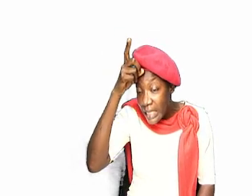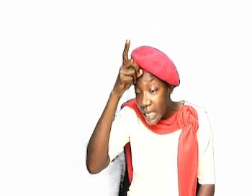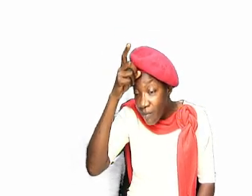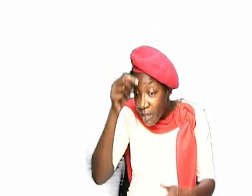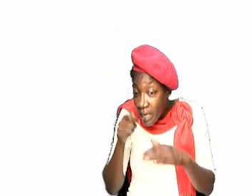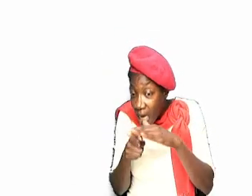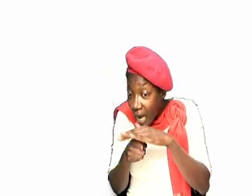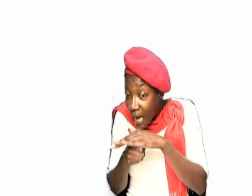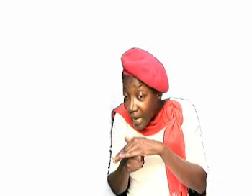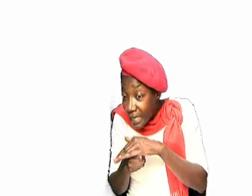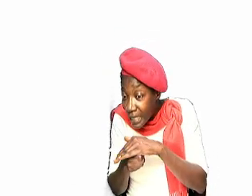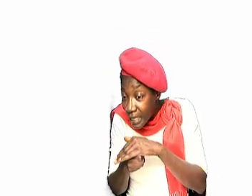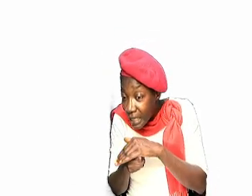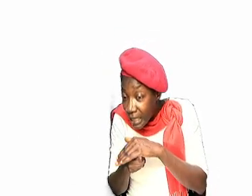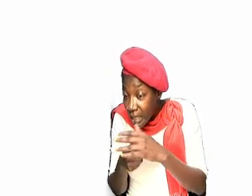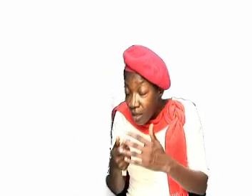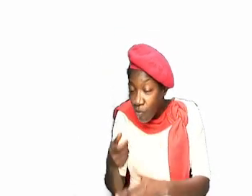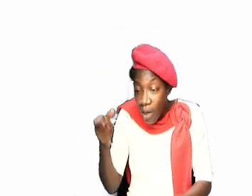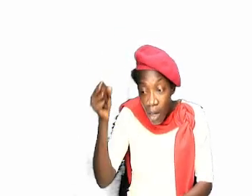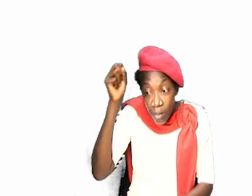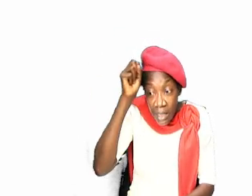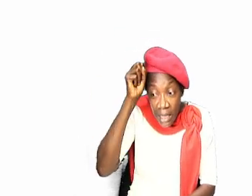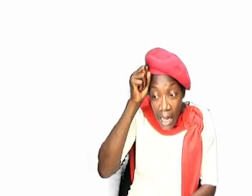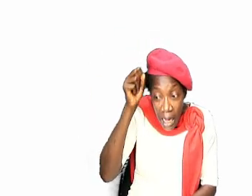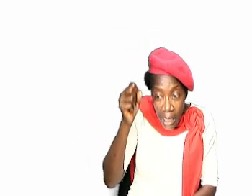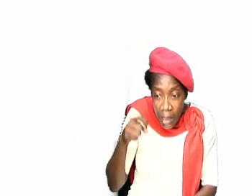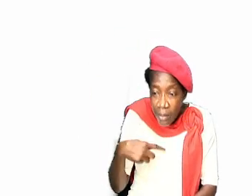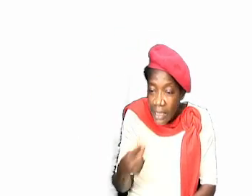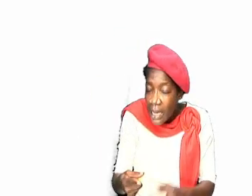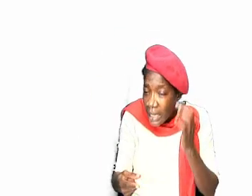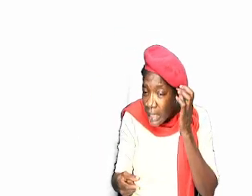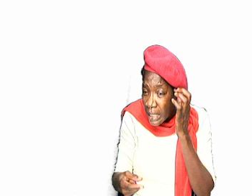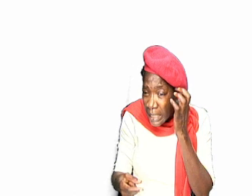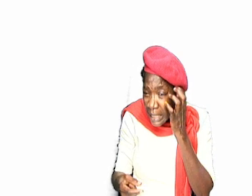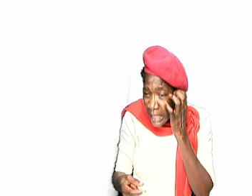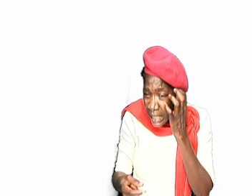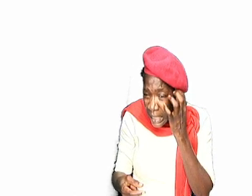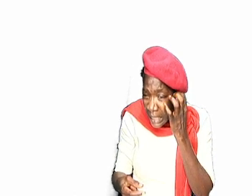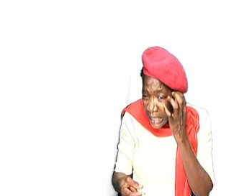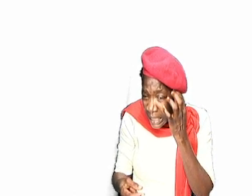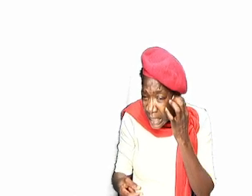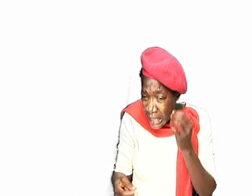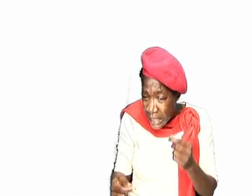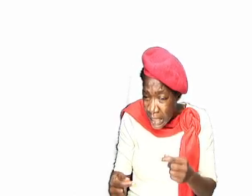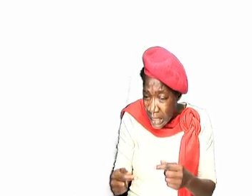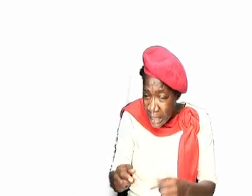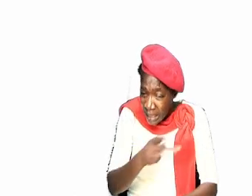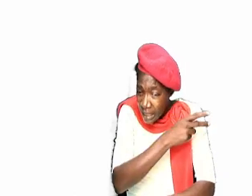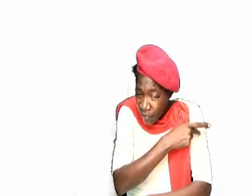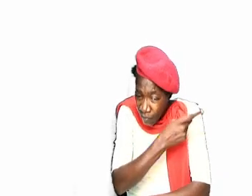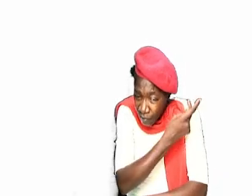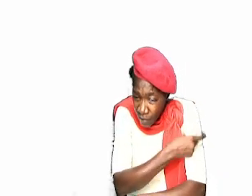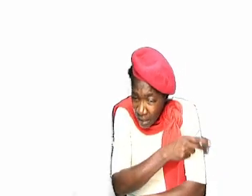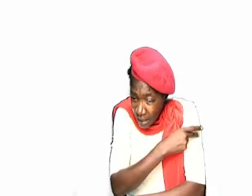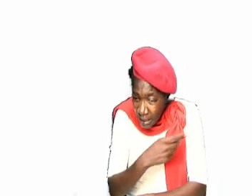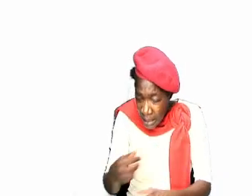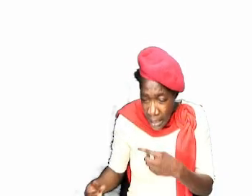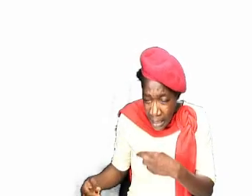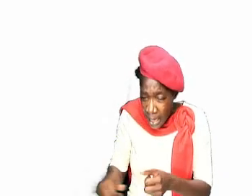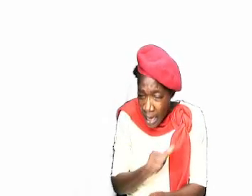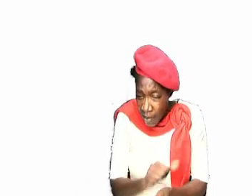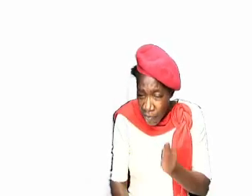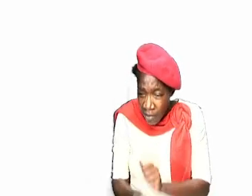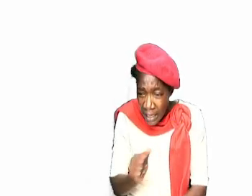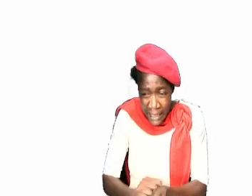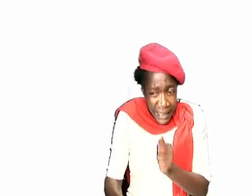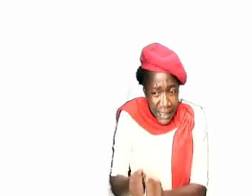he was told, look, the Philistines are fighting against the city of Keilah and are looting the